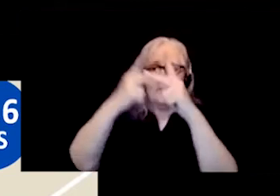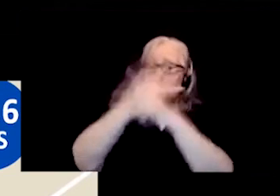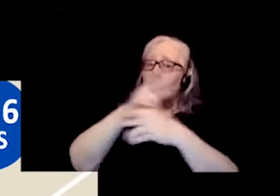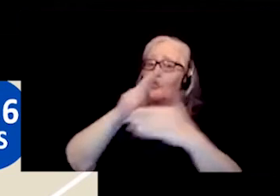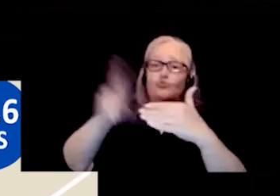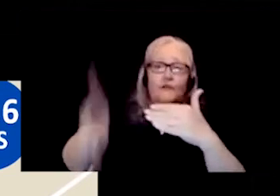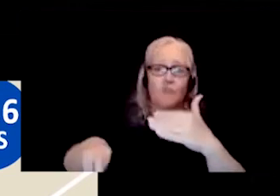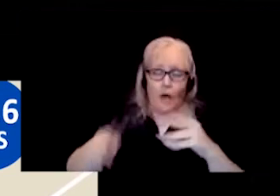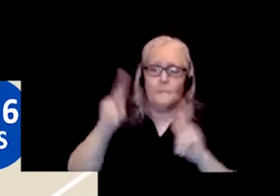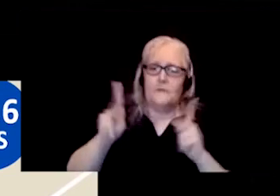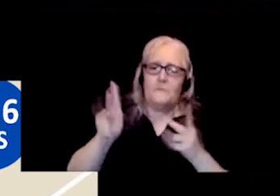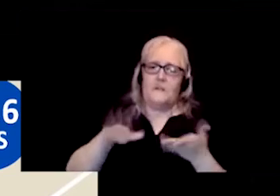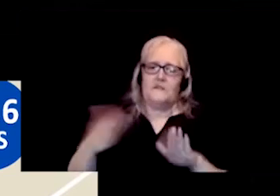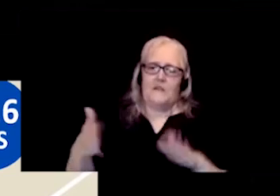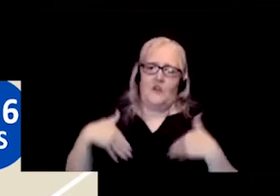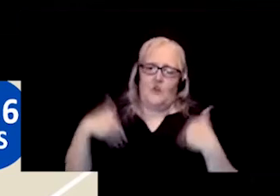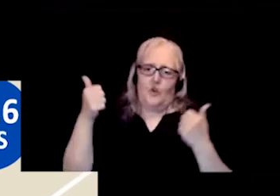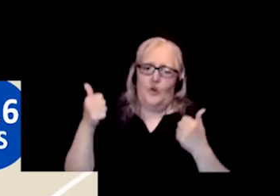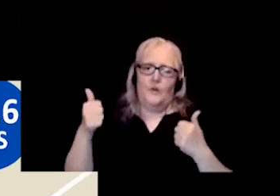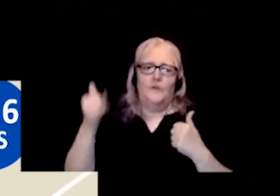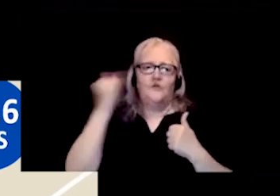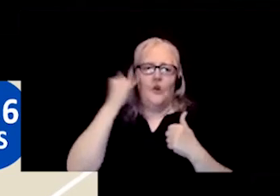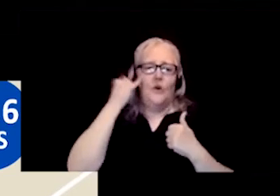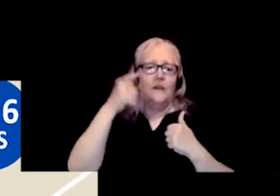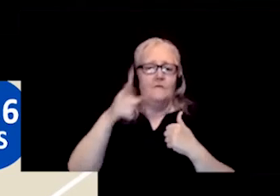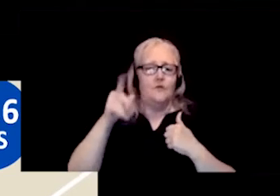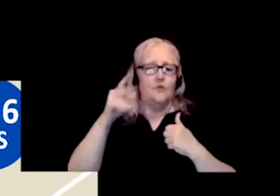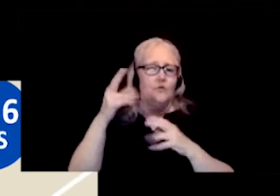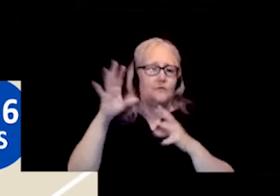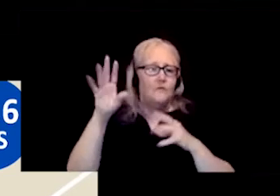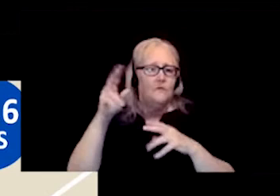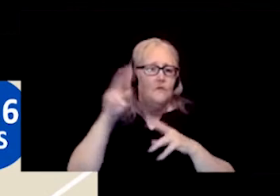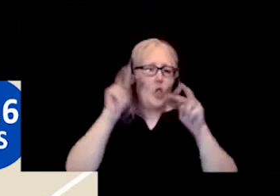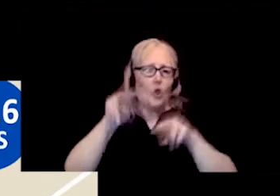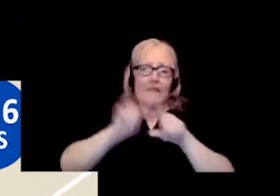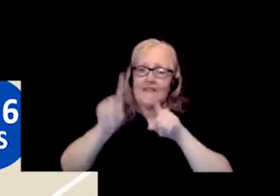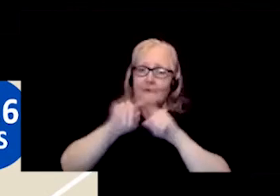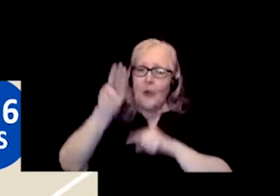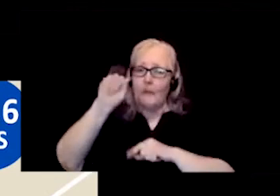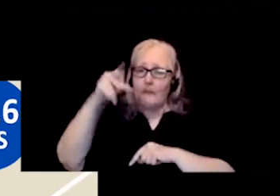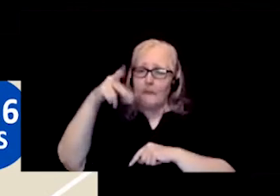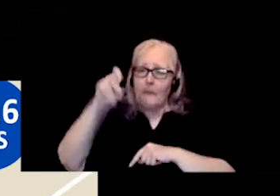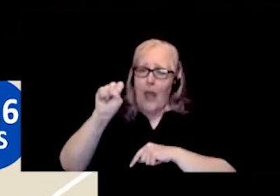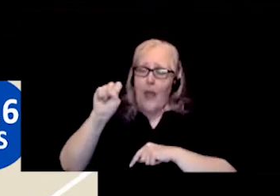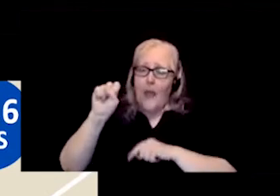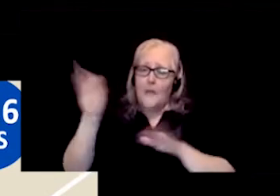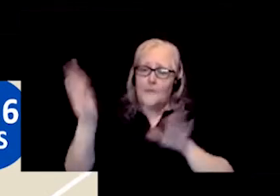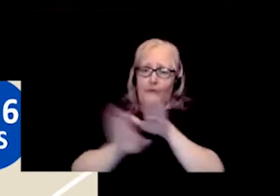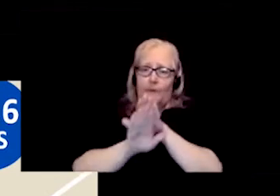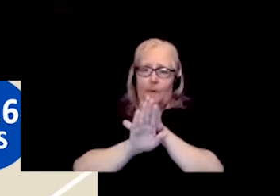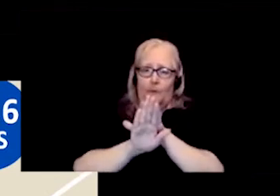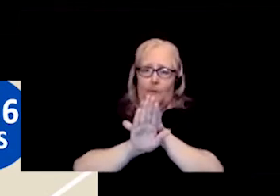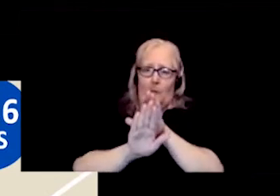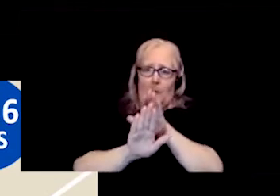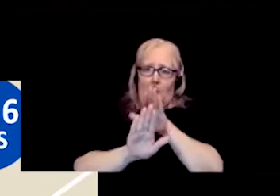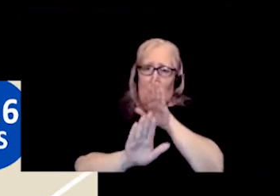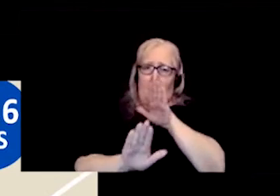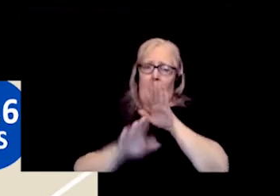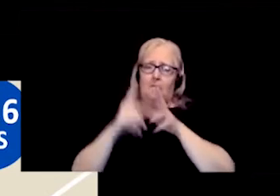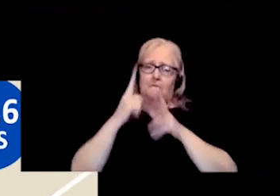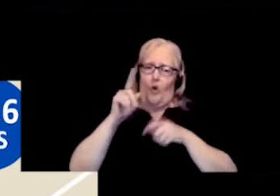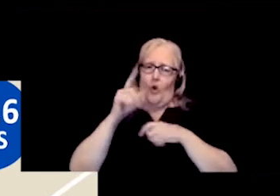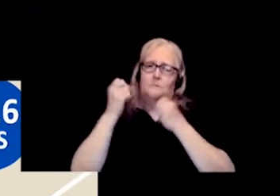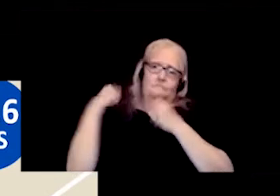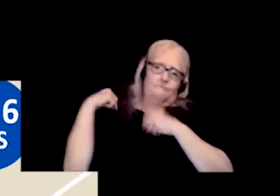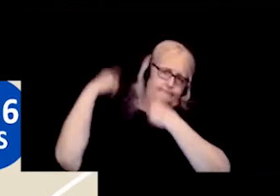to overlay all of these red line maps, all of these maps throughout the decades, and looked at it today in terms of the current